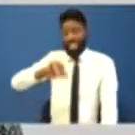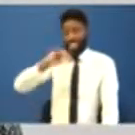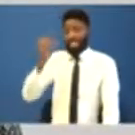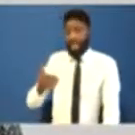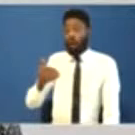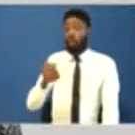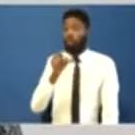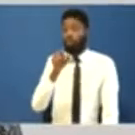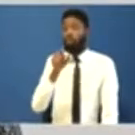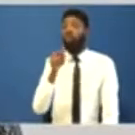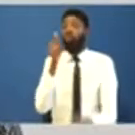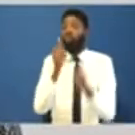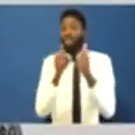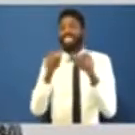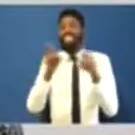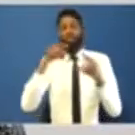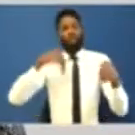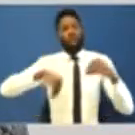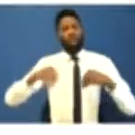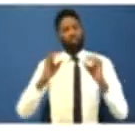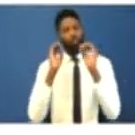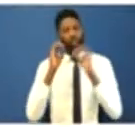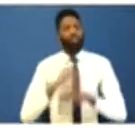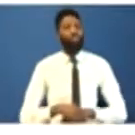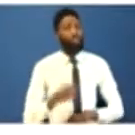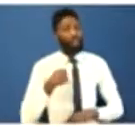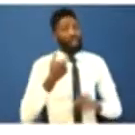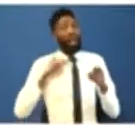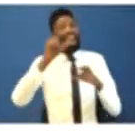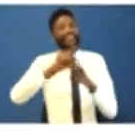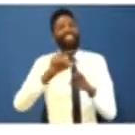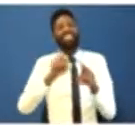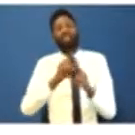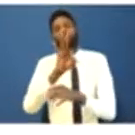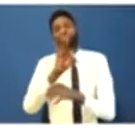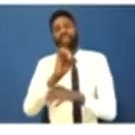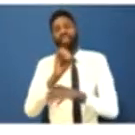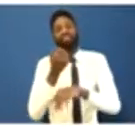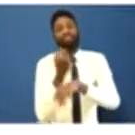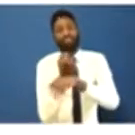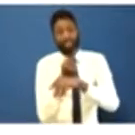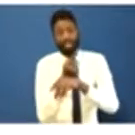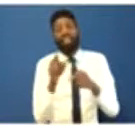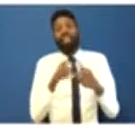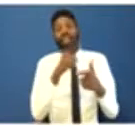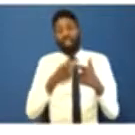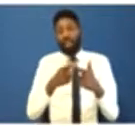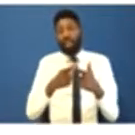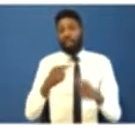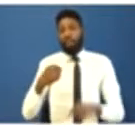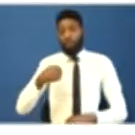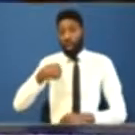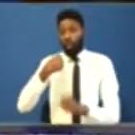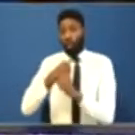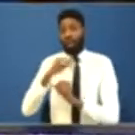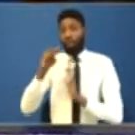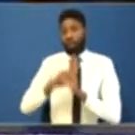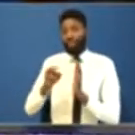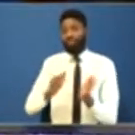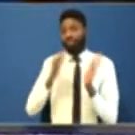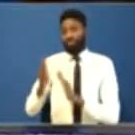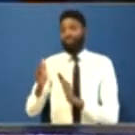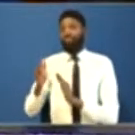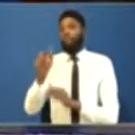city that is corruption free okay i add you 30 seconds before my colleague comes in with the next question to the next candidate and you have mentioned